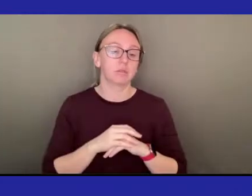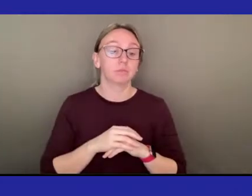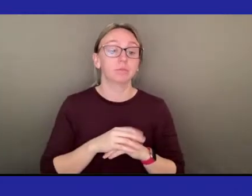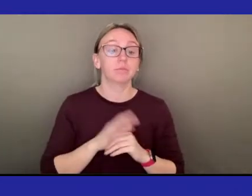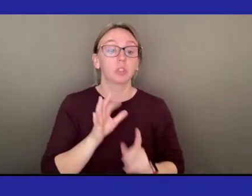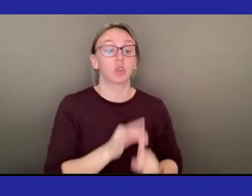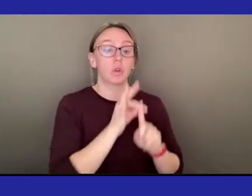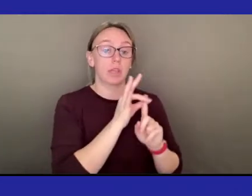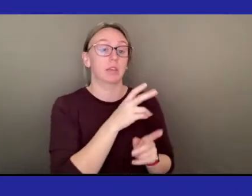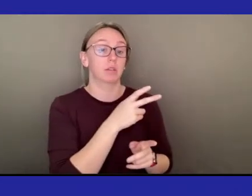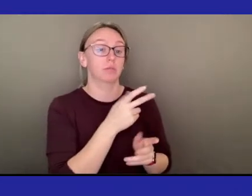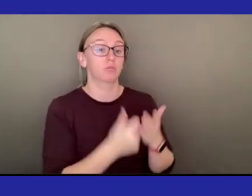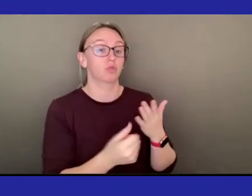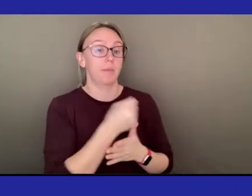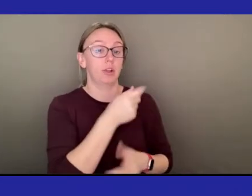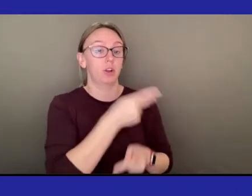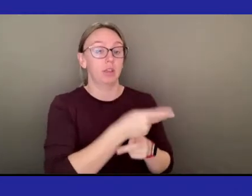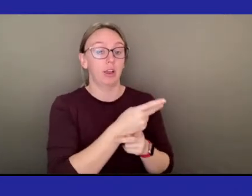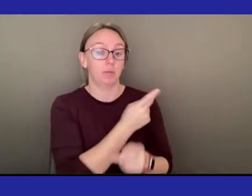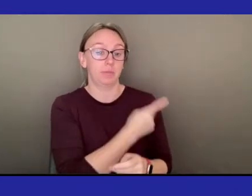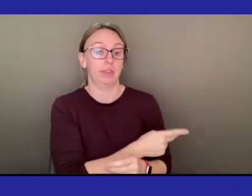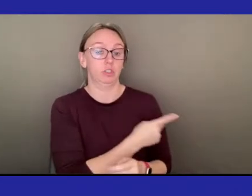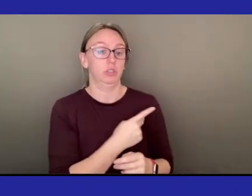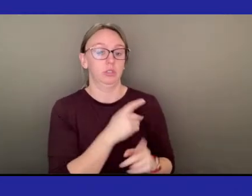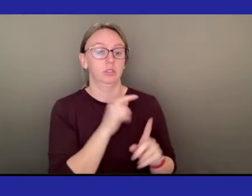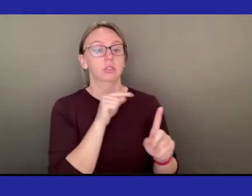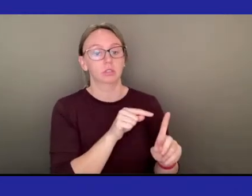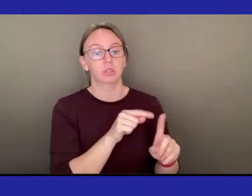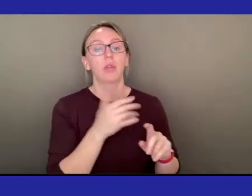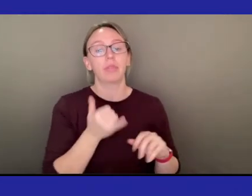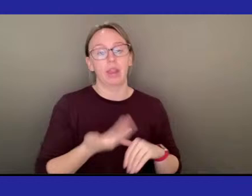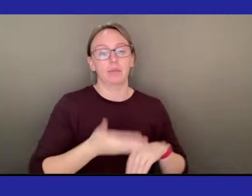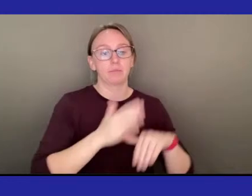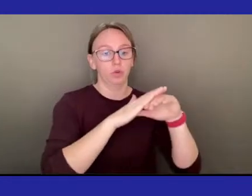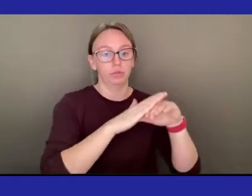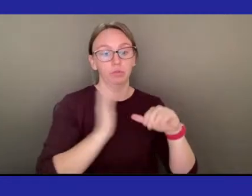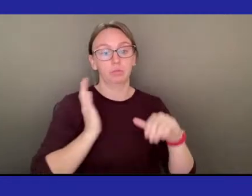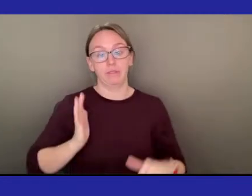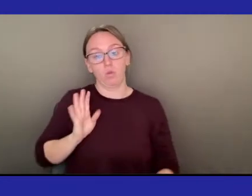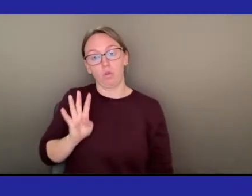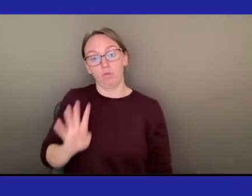patients improved to 427,000 from about